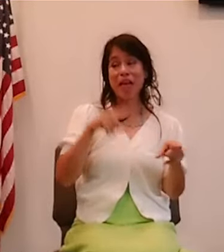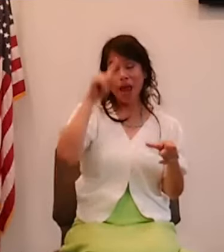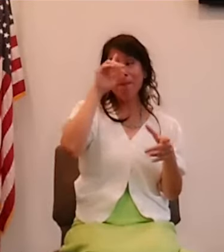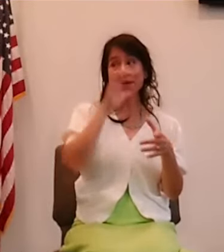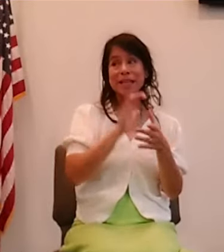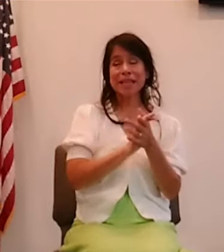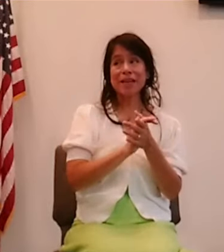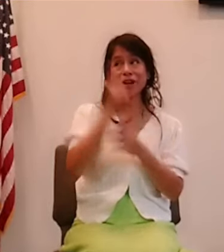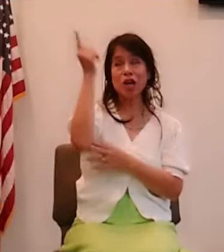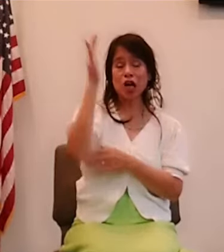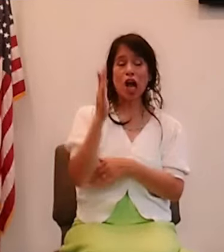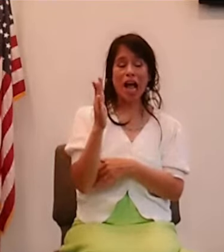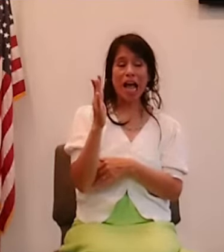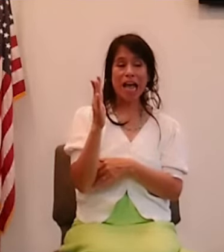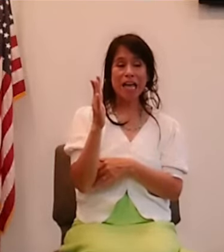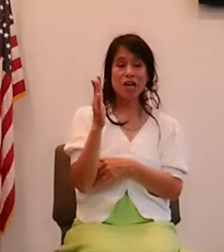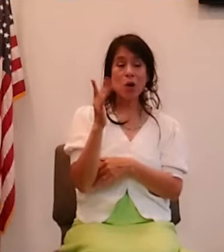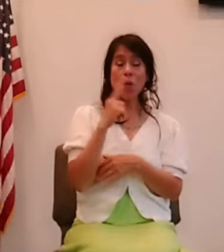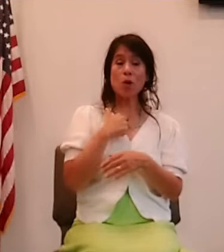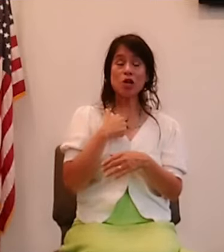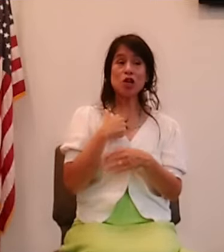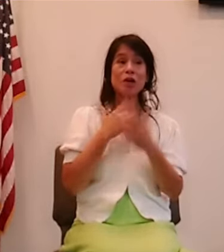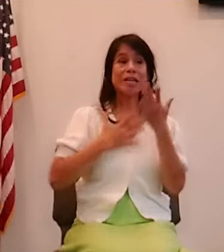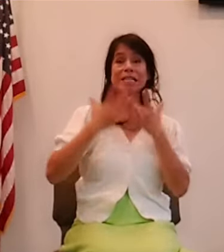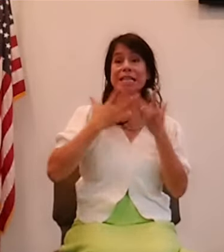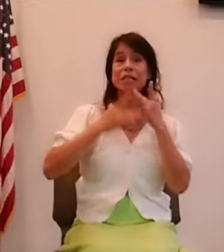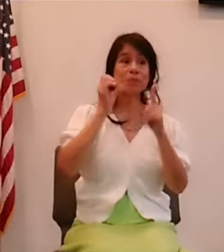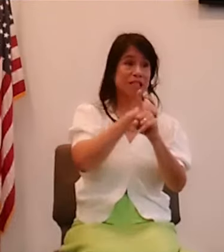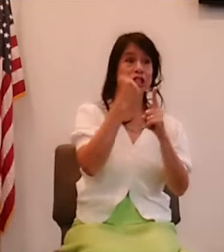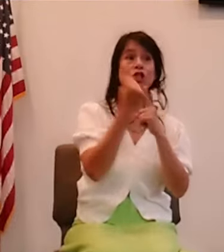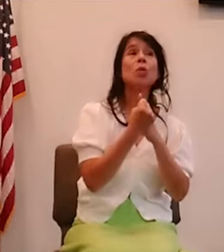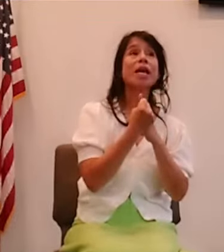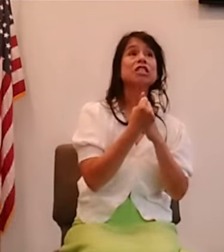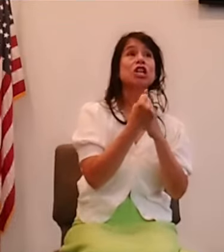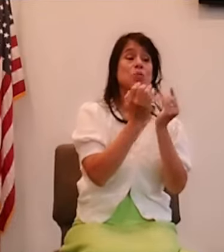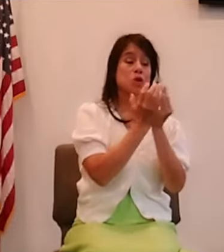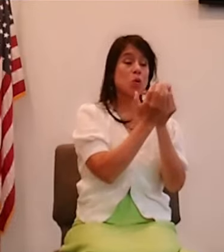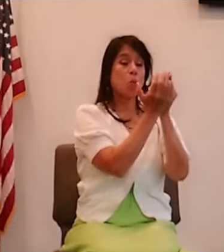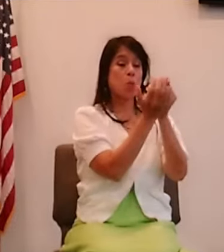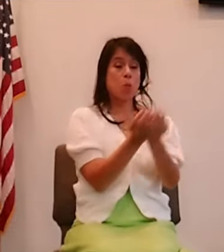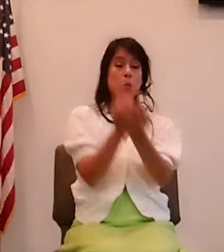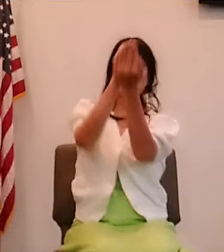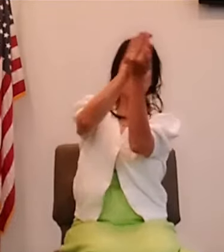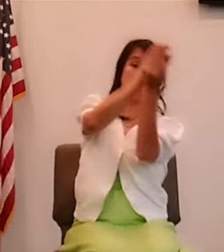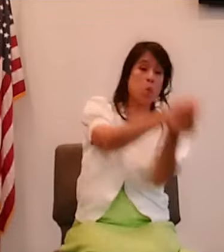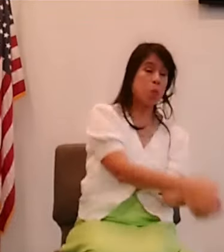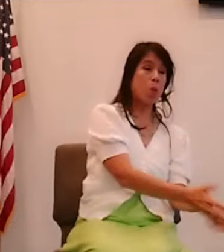no atheists out on the ocean in the middle of some great scale storm.